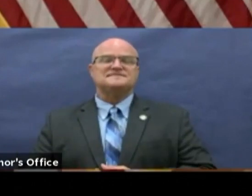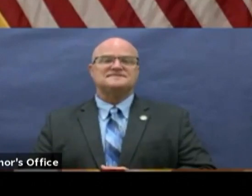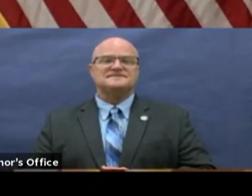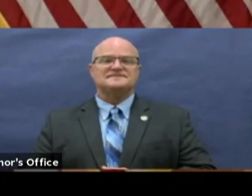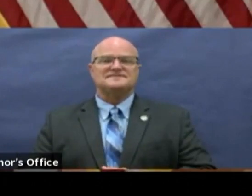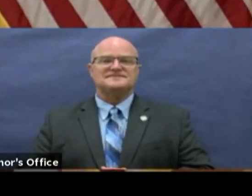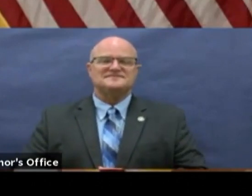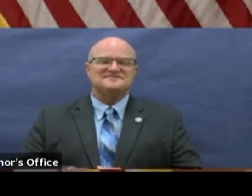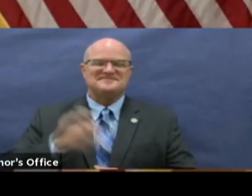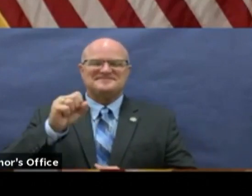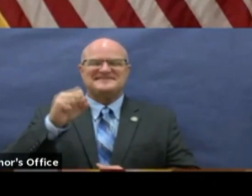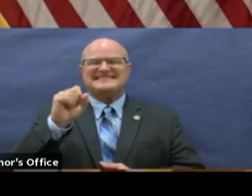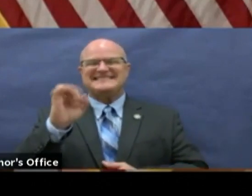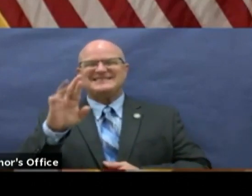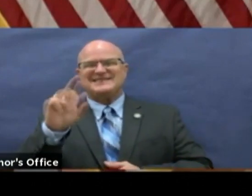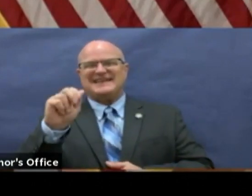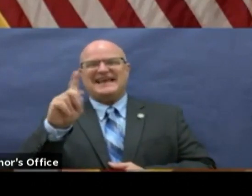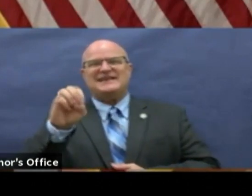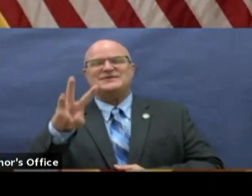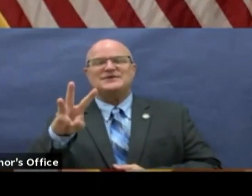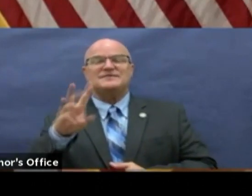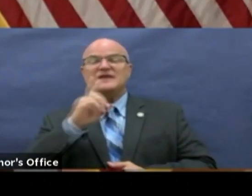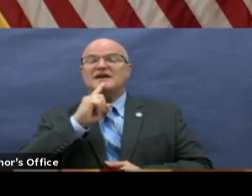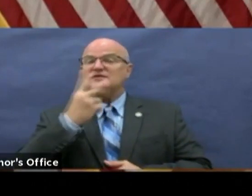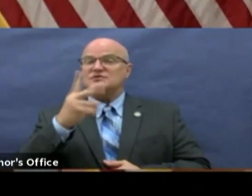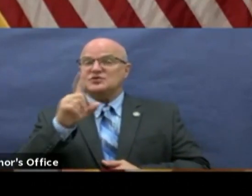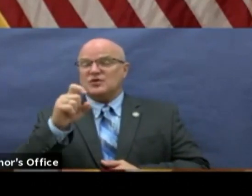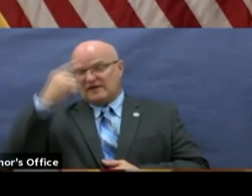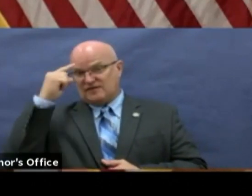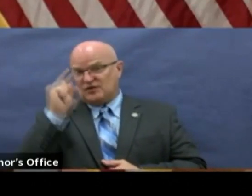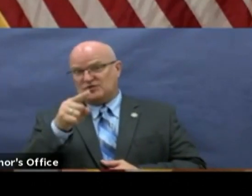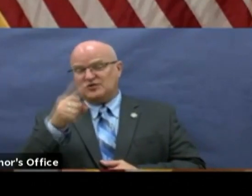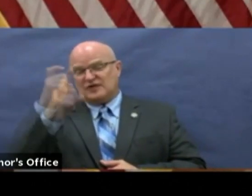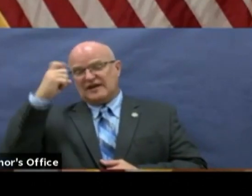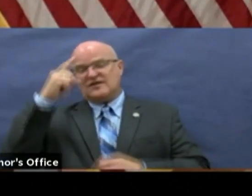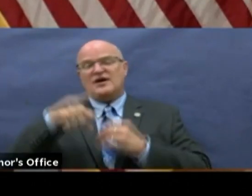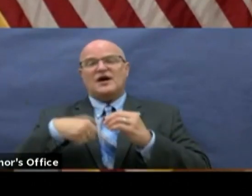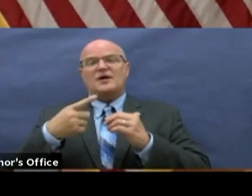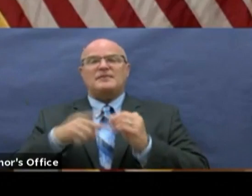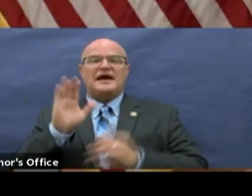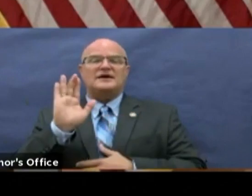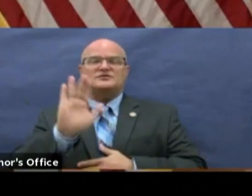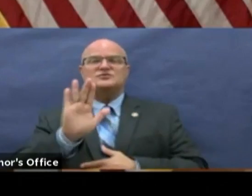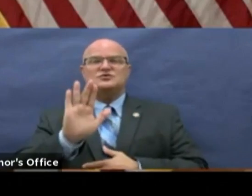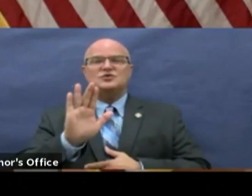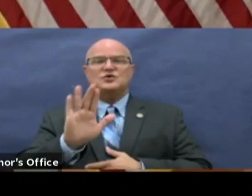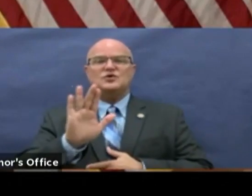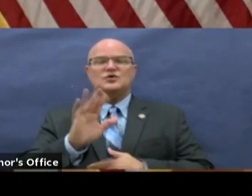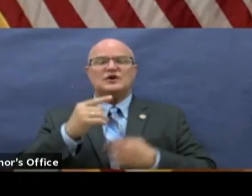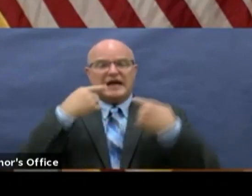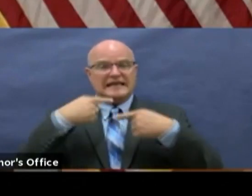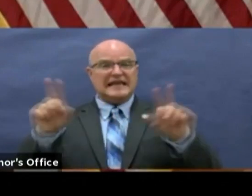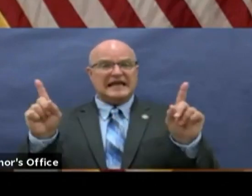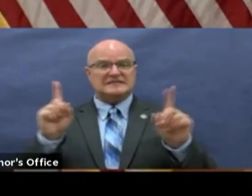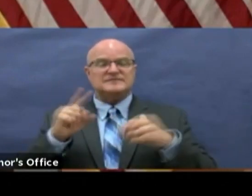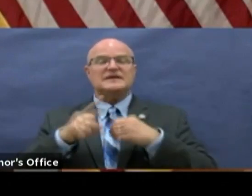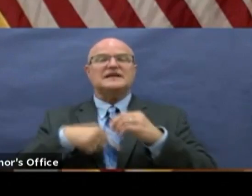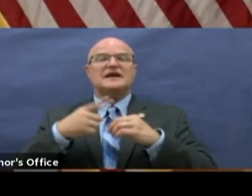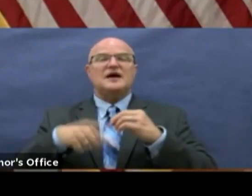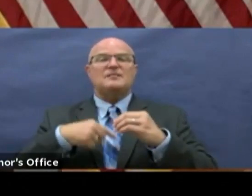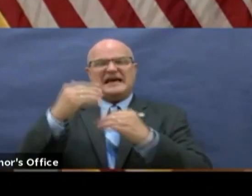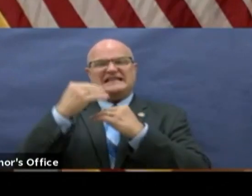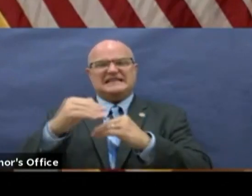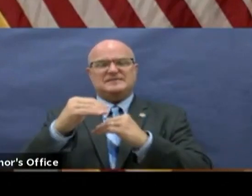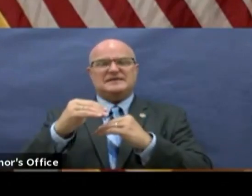sir. Thank you. Actually, I had two questions for you about your announcement about limiting your